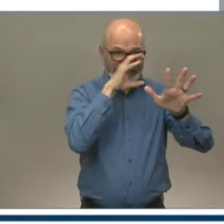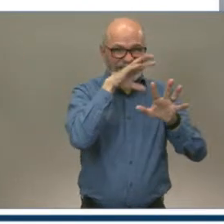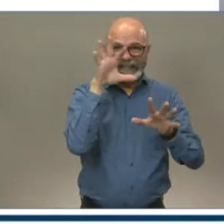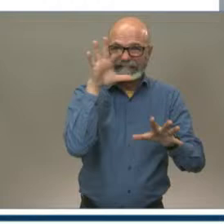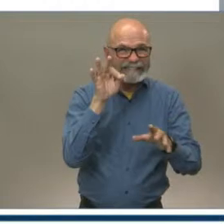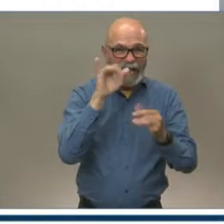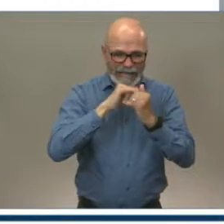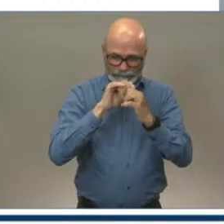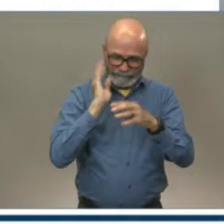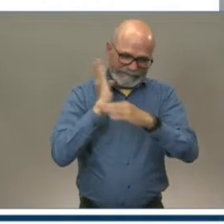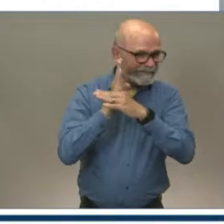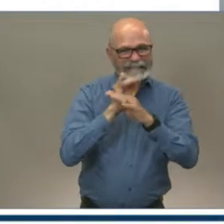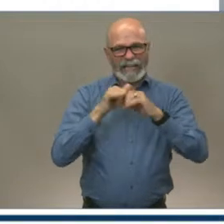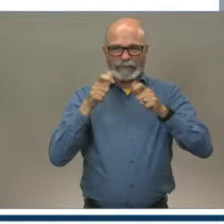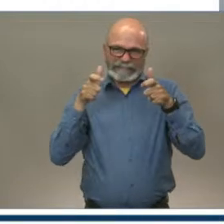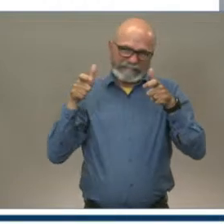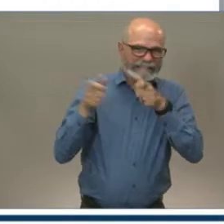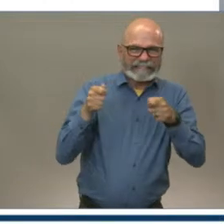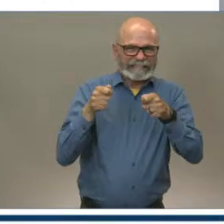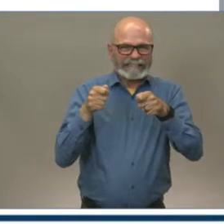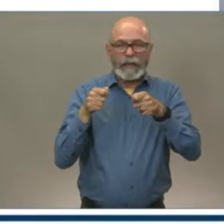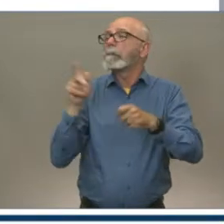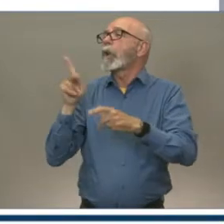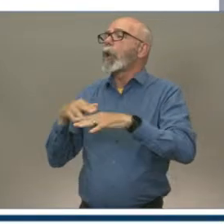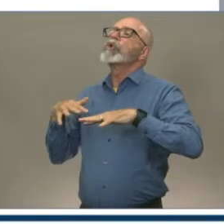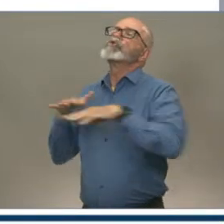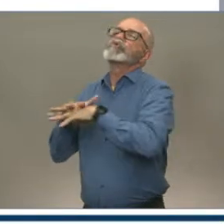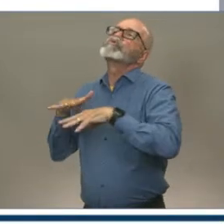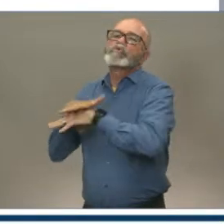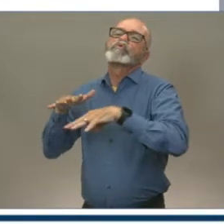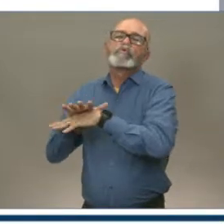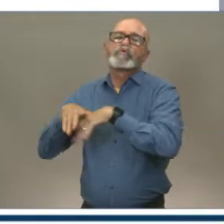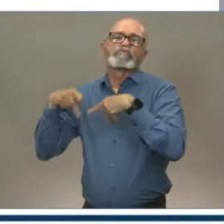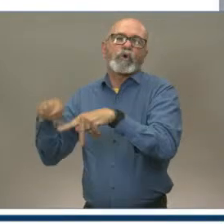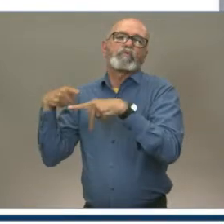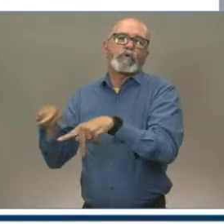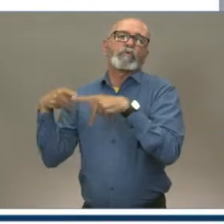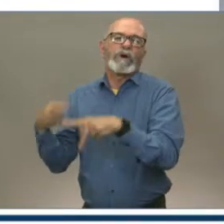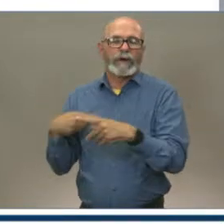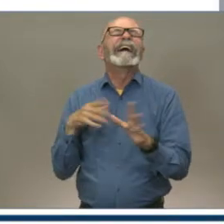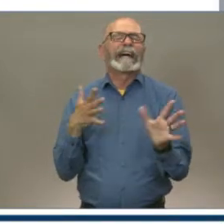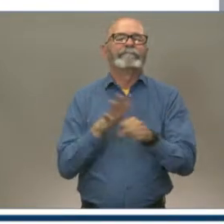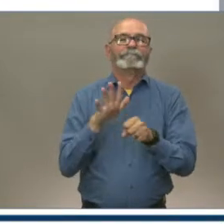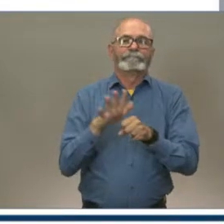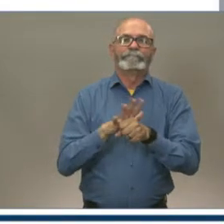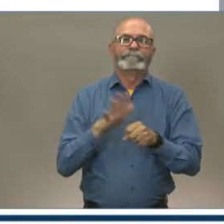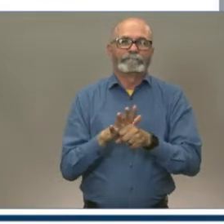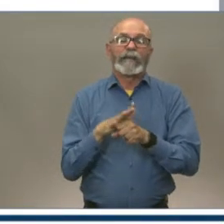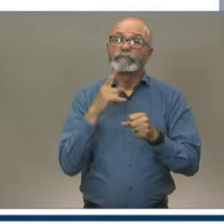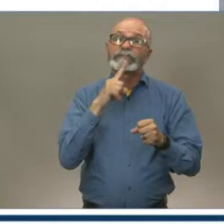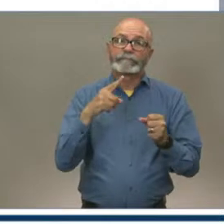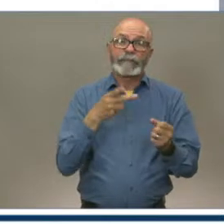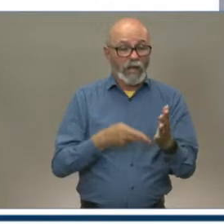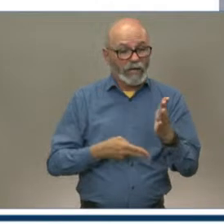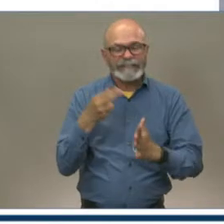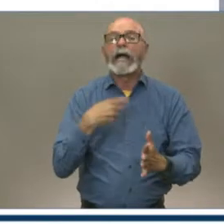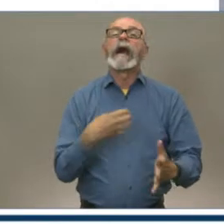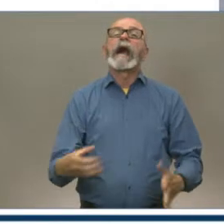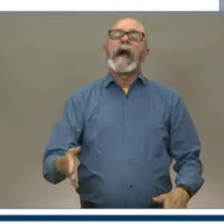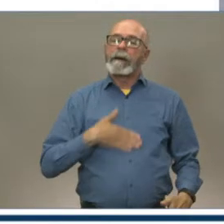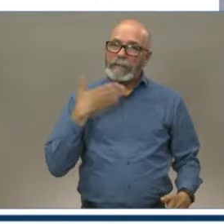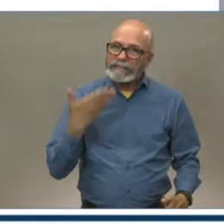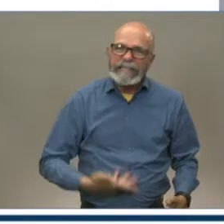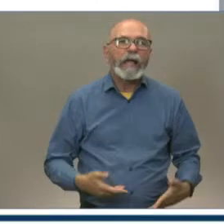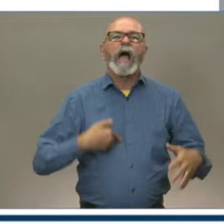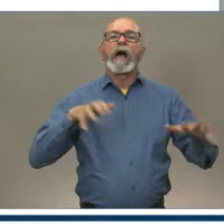middle of the lockdown are not helpful. I was infuriated to find out about a household gathering, a party, in Halifax in the